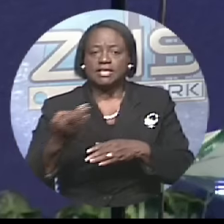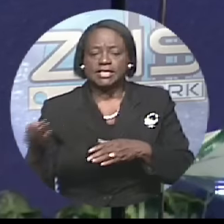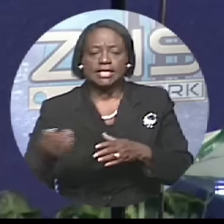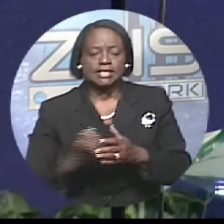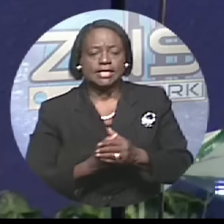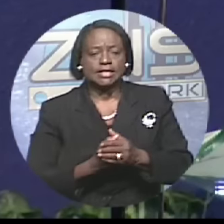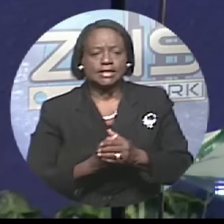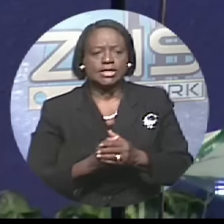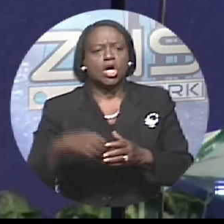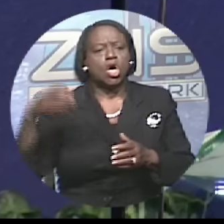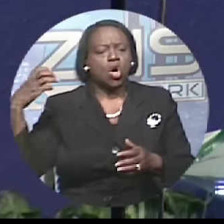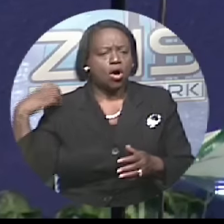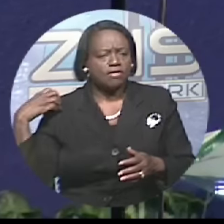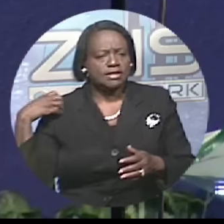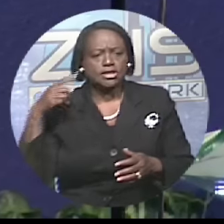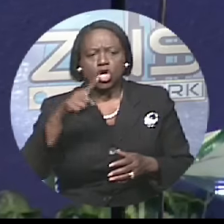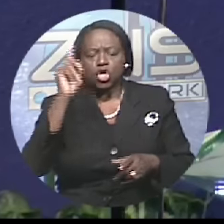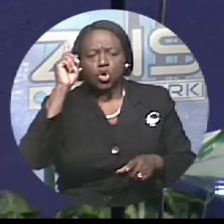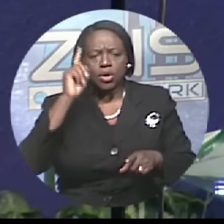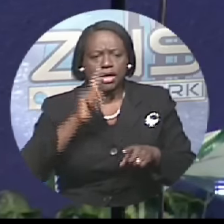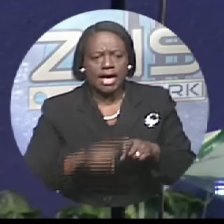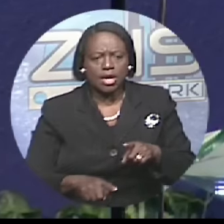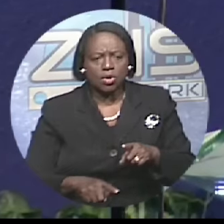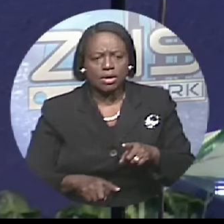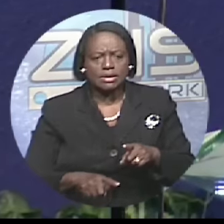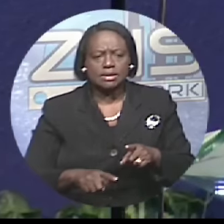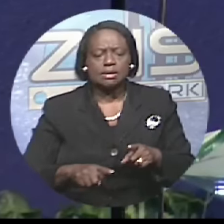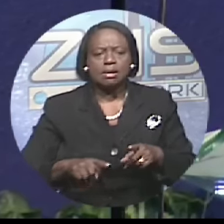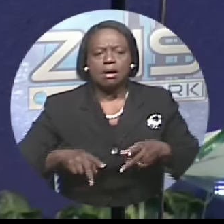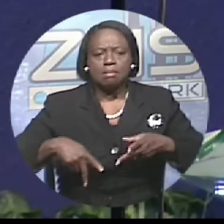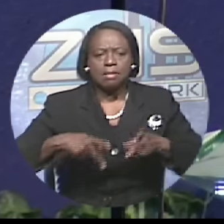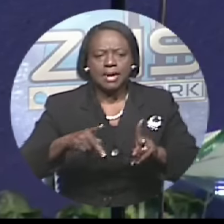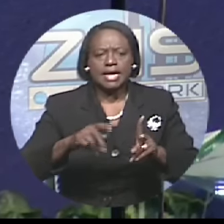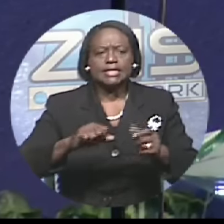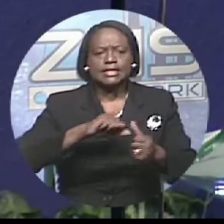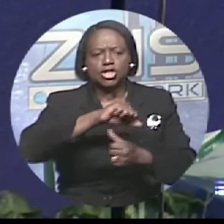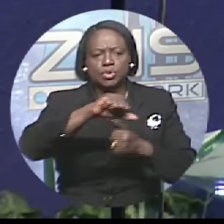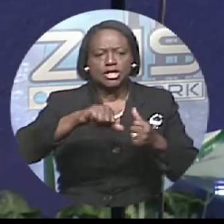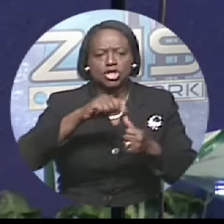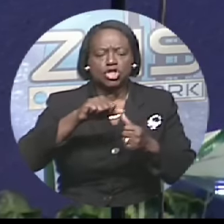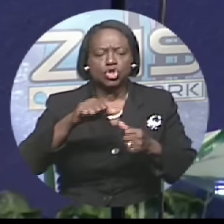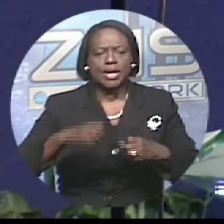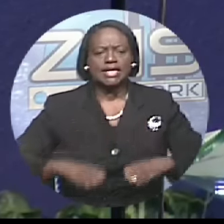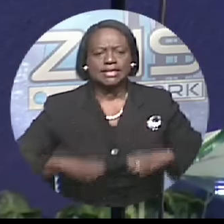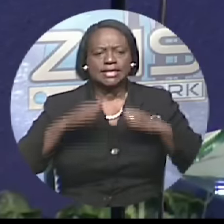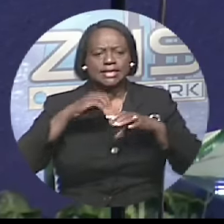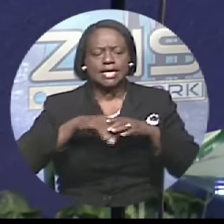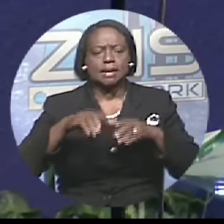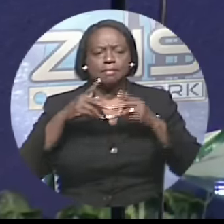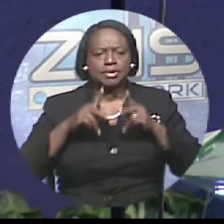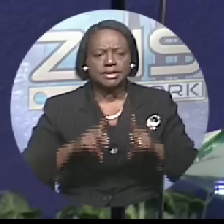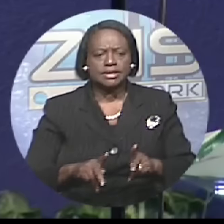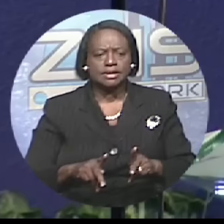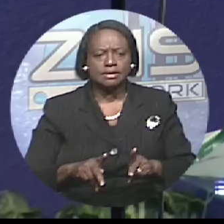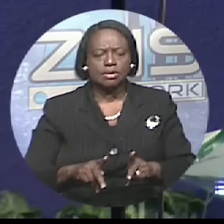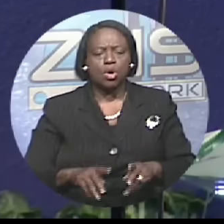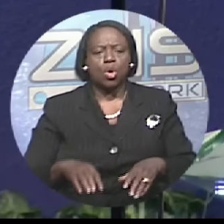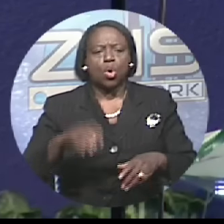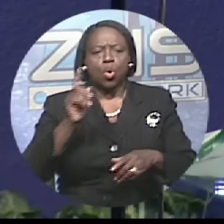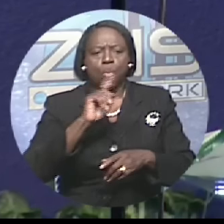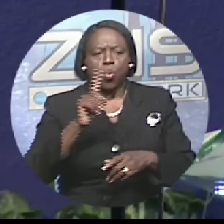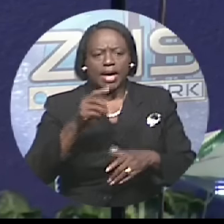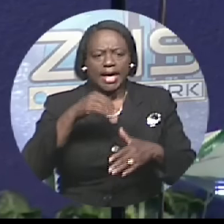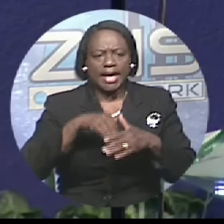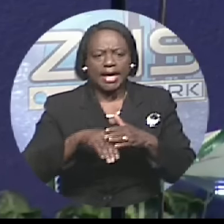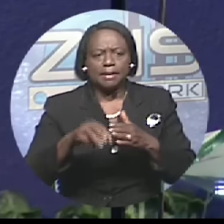Officers cannot permit a situation to exist in the prison where inmates can be